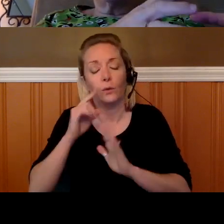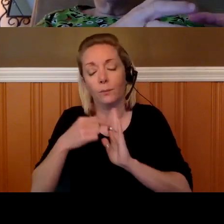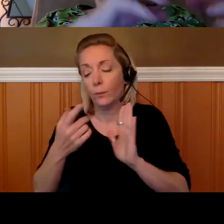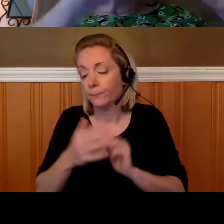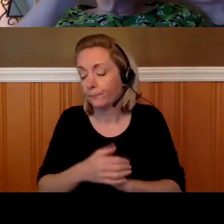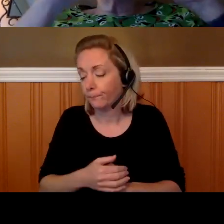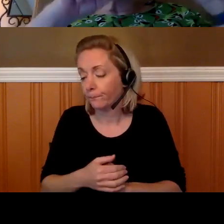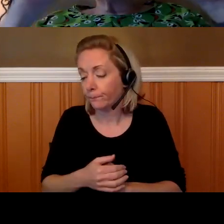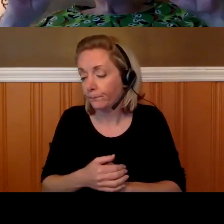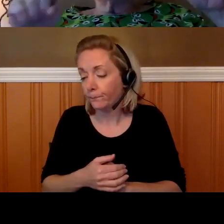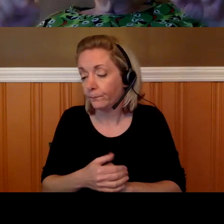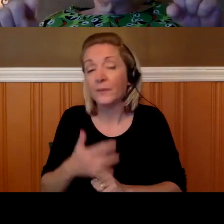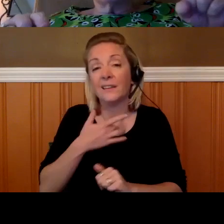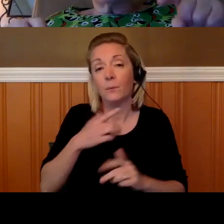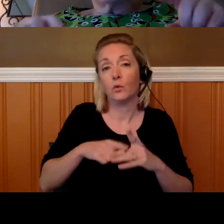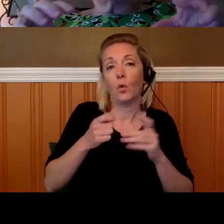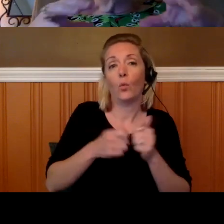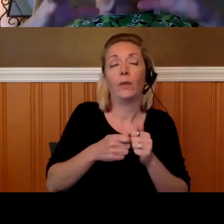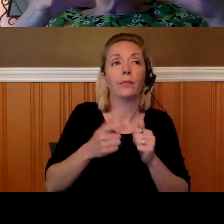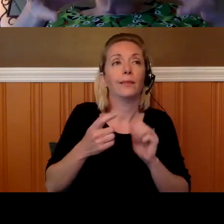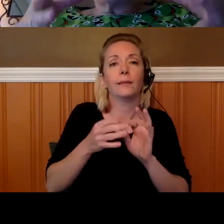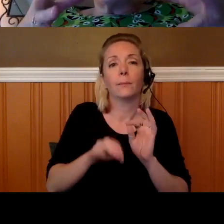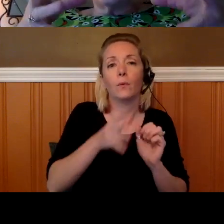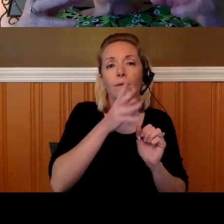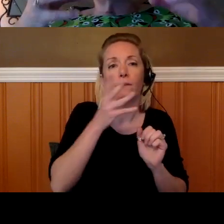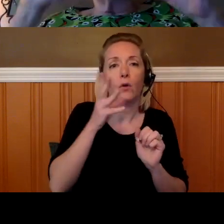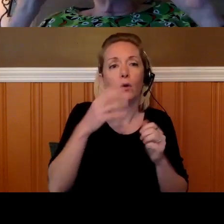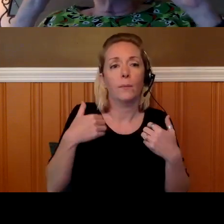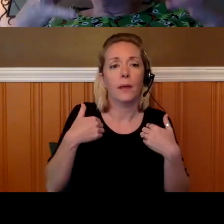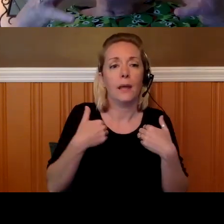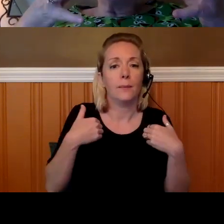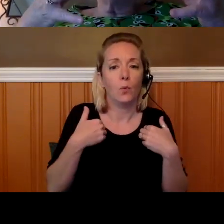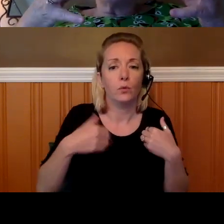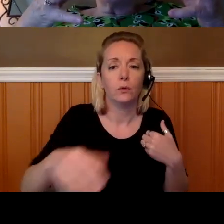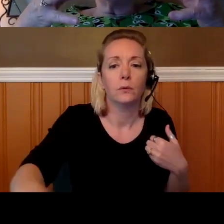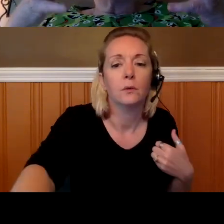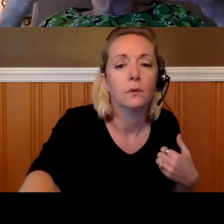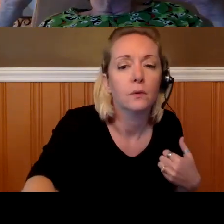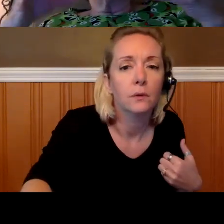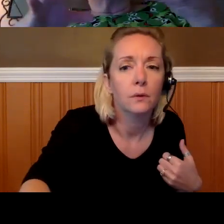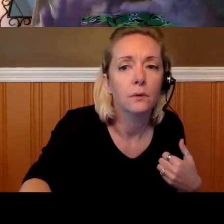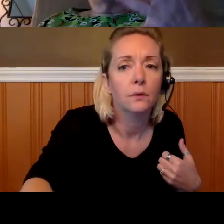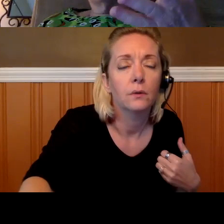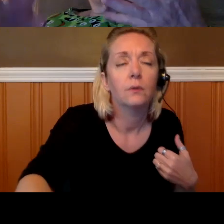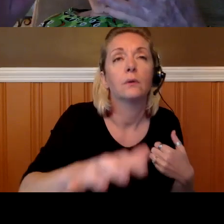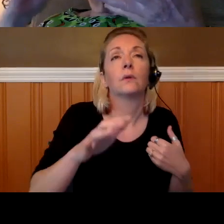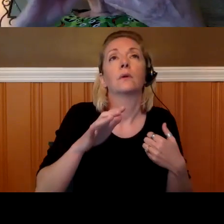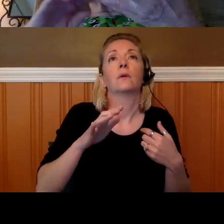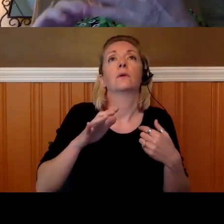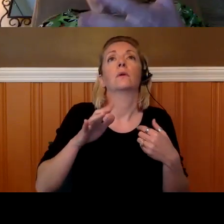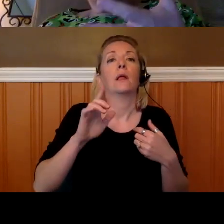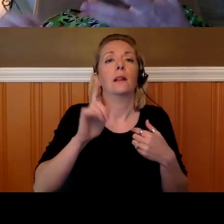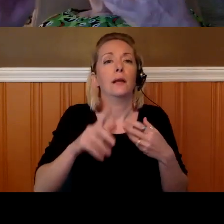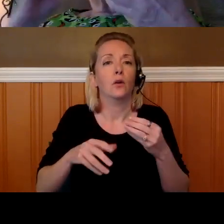first we only start with farm animals, but now we've got you know, water animals and wild animals and